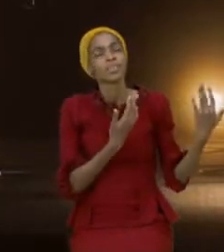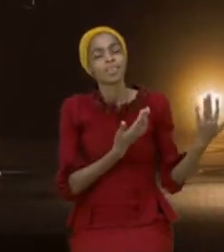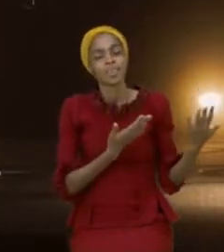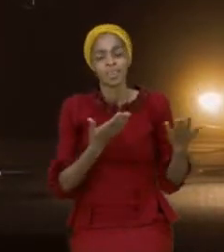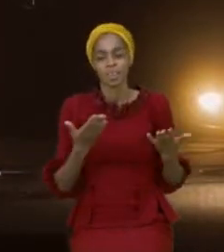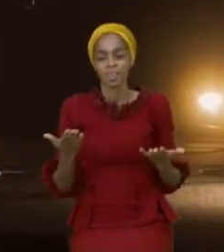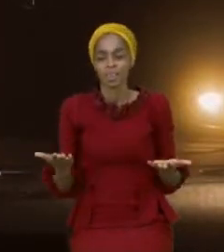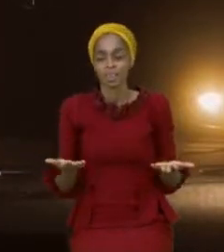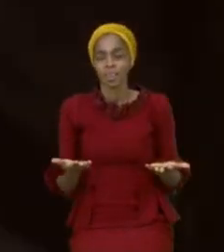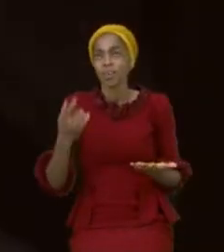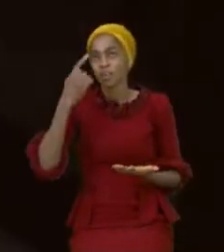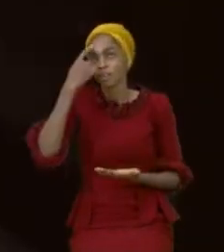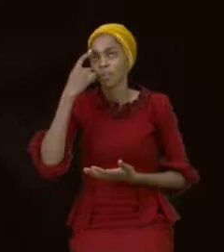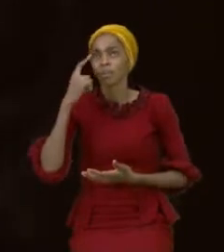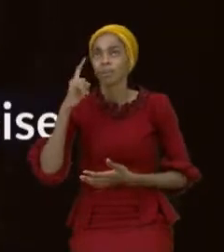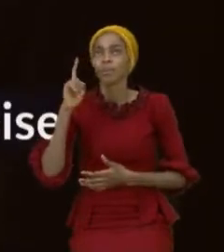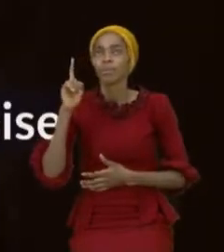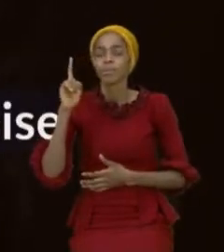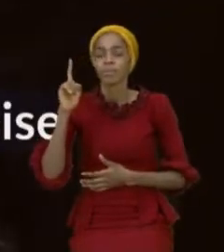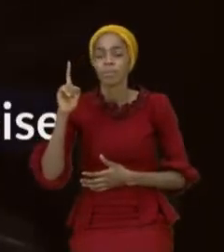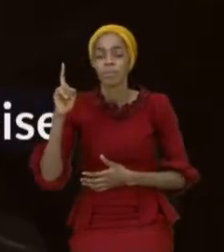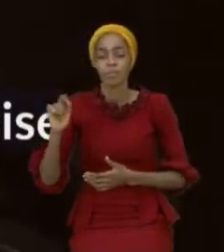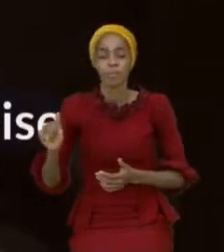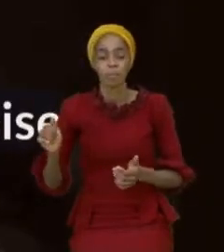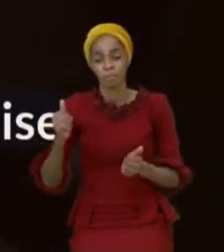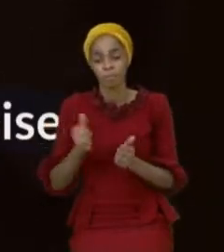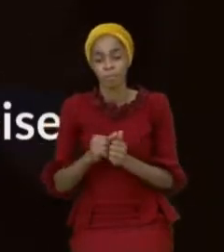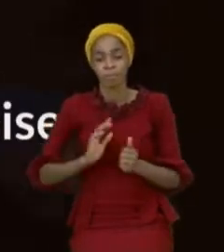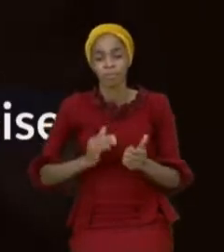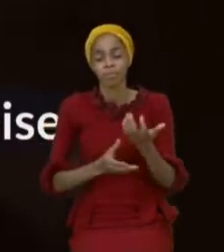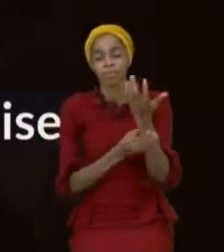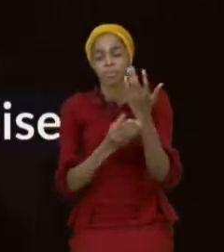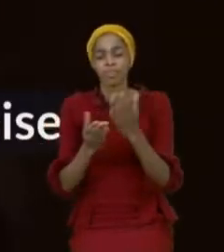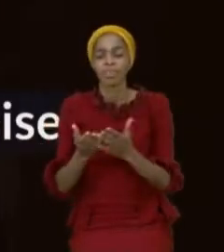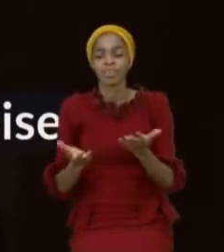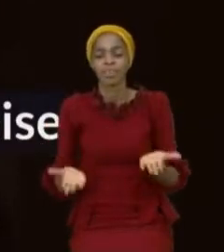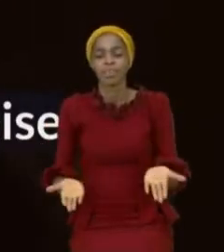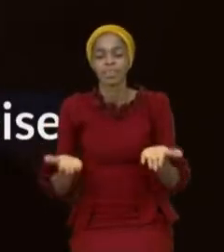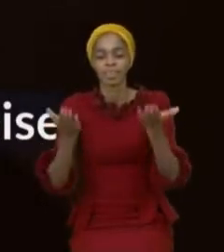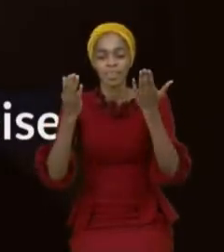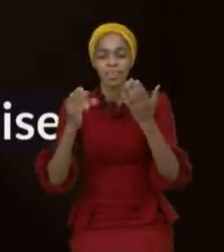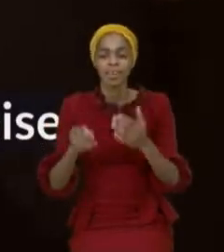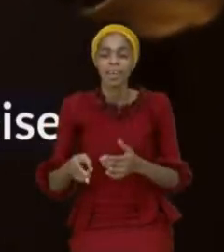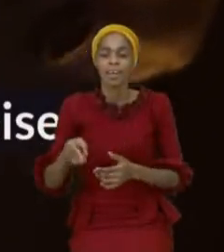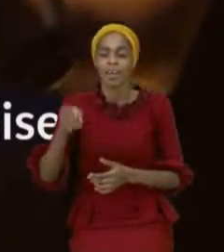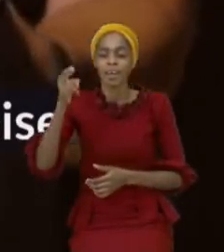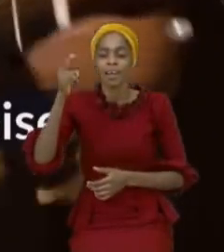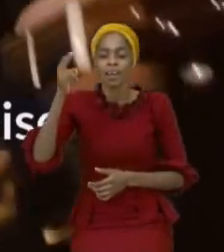Waiting here for you, with our hands lifted.